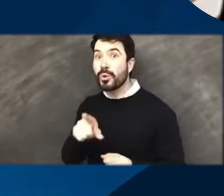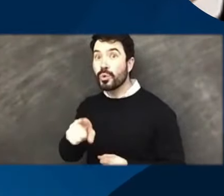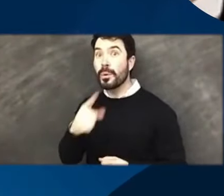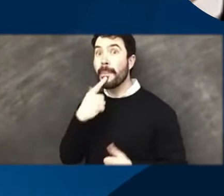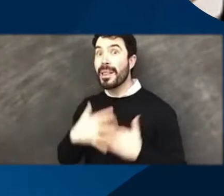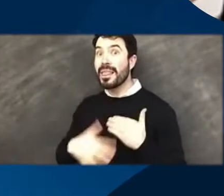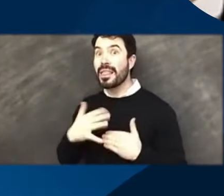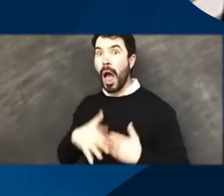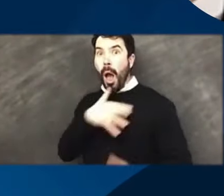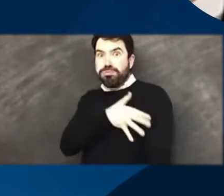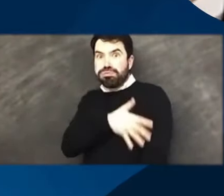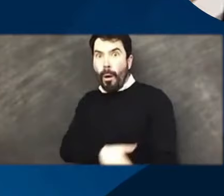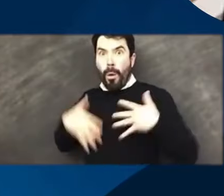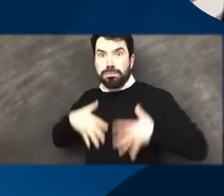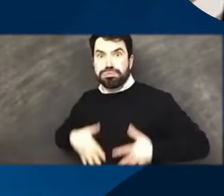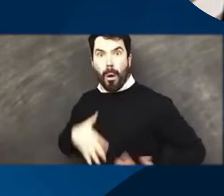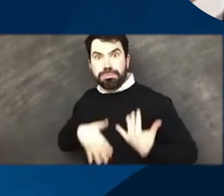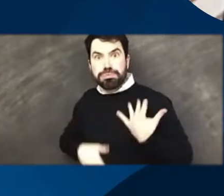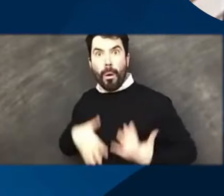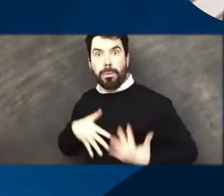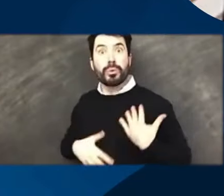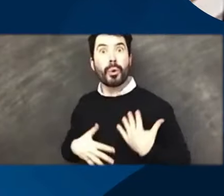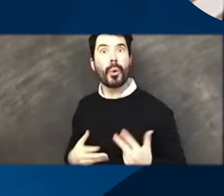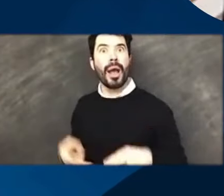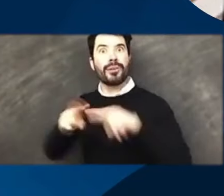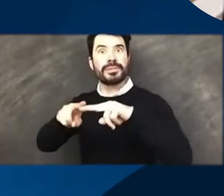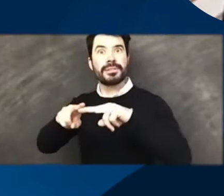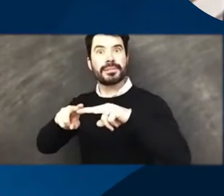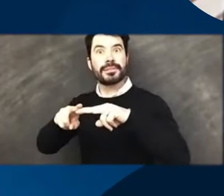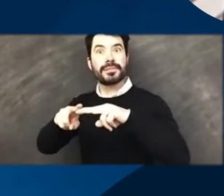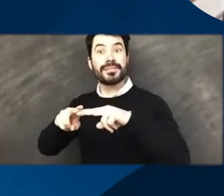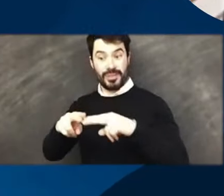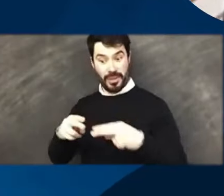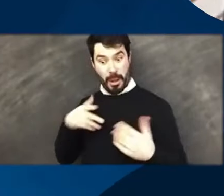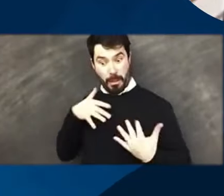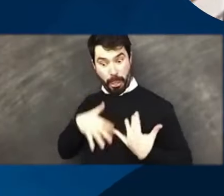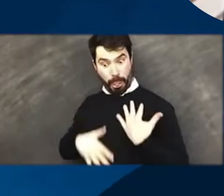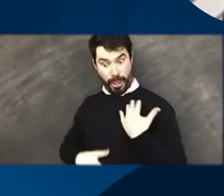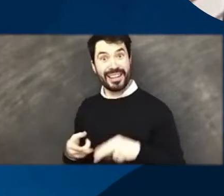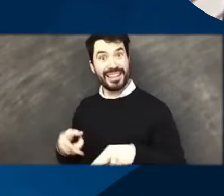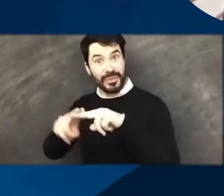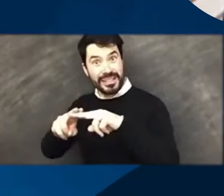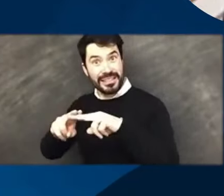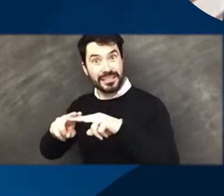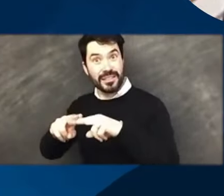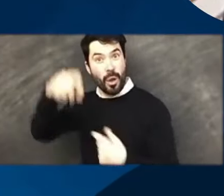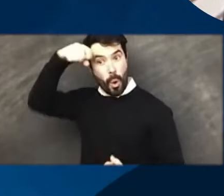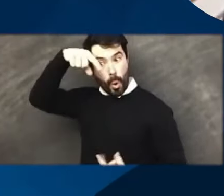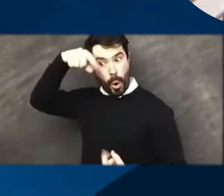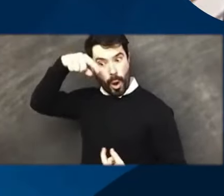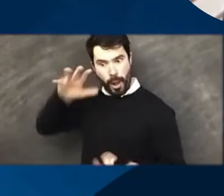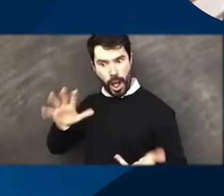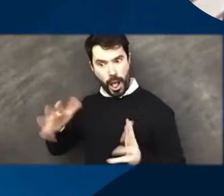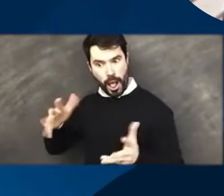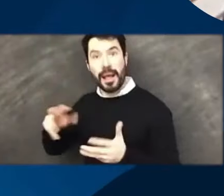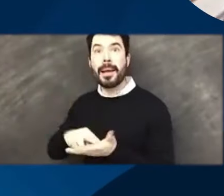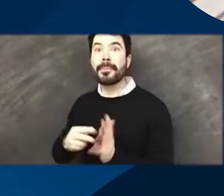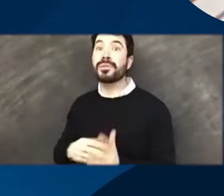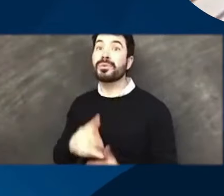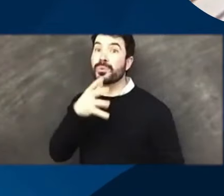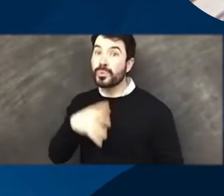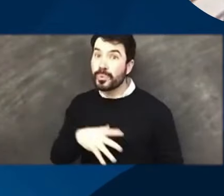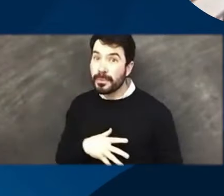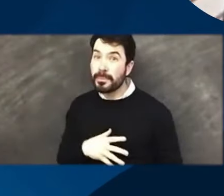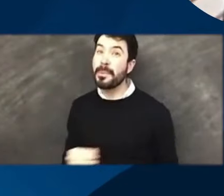a lot of hormone changes that happen, and because of that increase in blood volume and the hormone changes, women can be more prone during